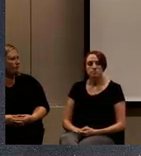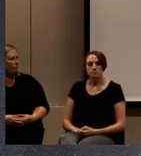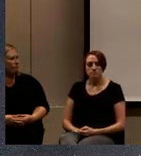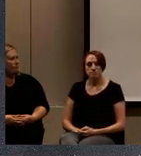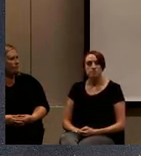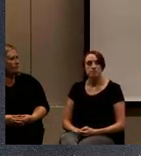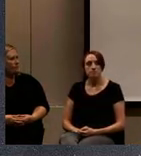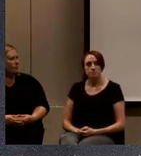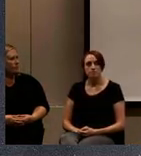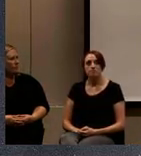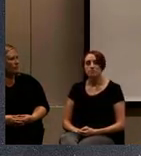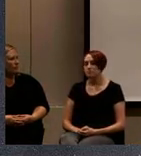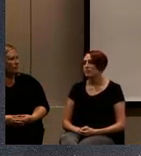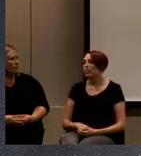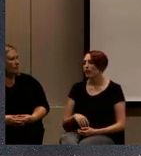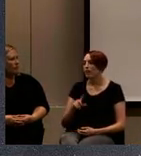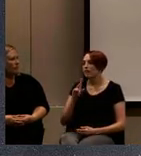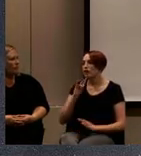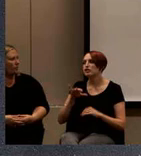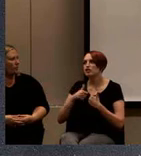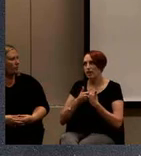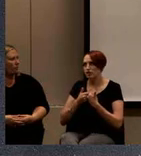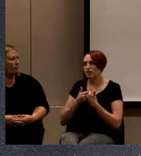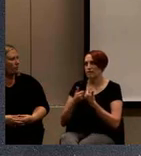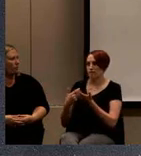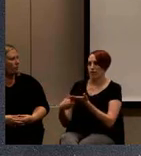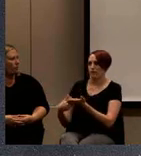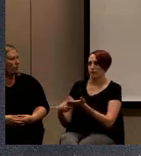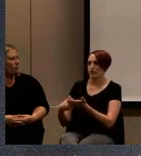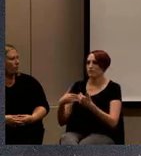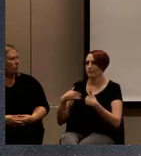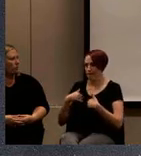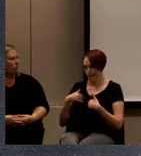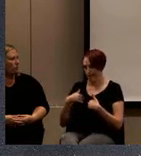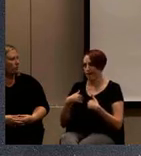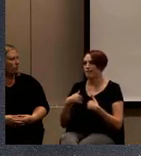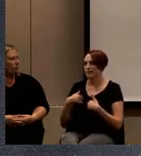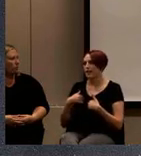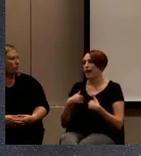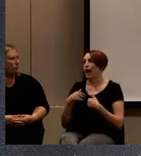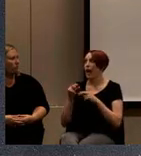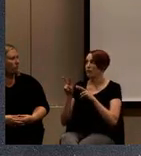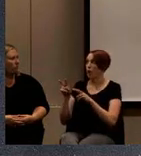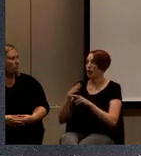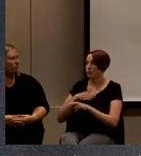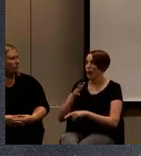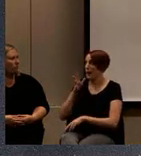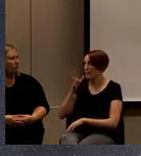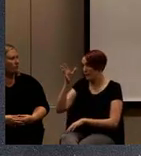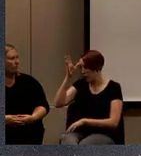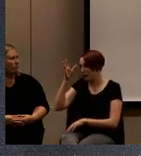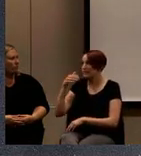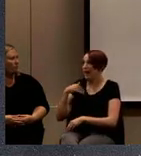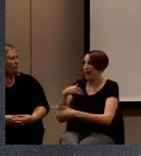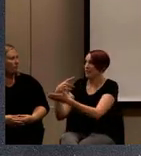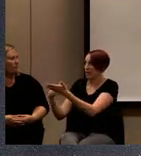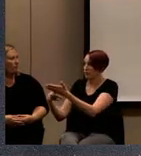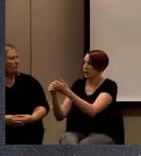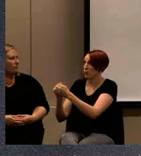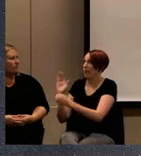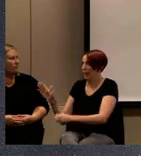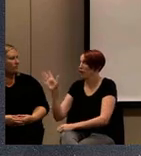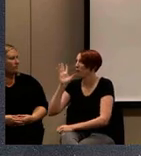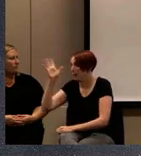difficult conversations to have. I watched my parents have them with my grandparents, and now I've had to have them with at least one of my parents.